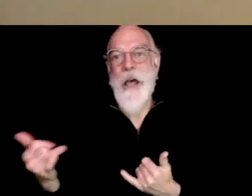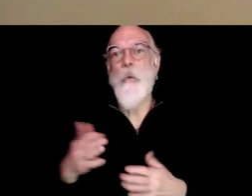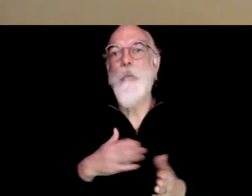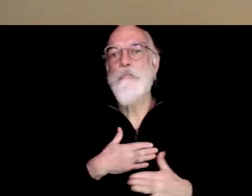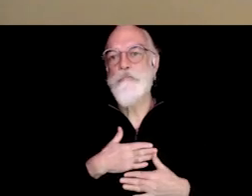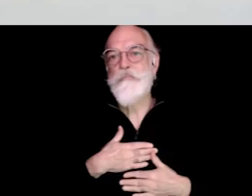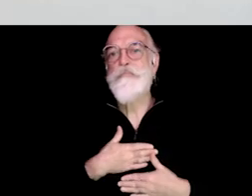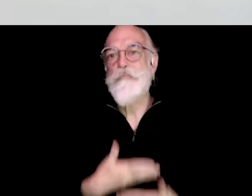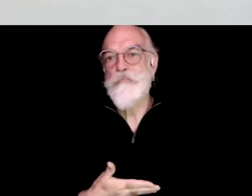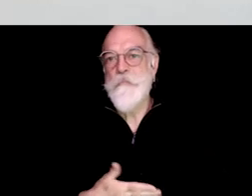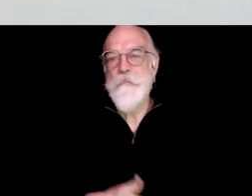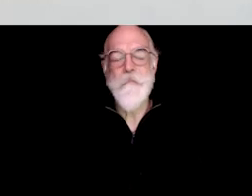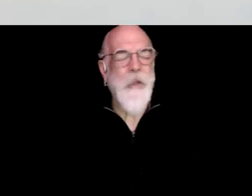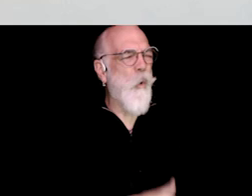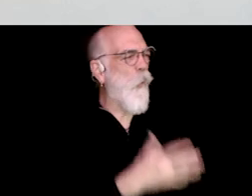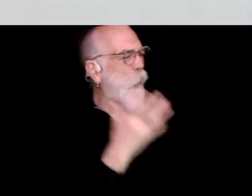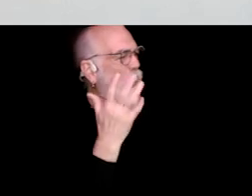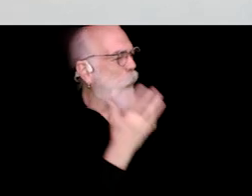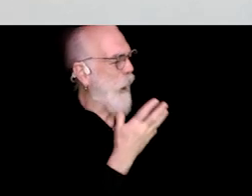Yeah.